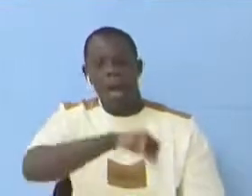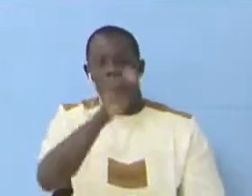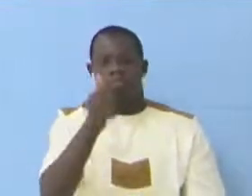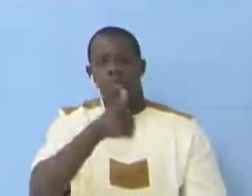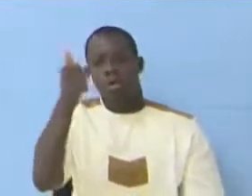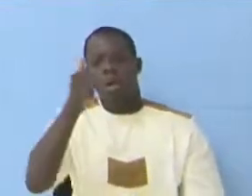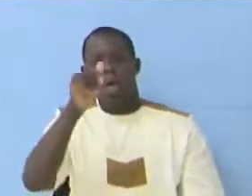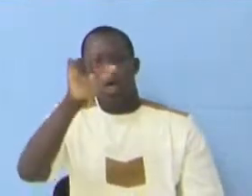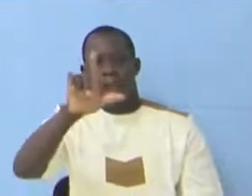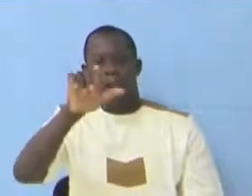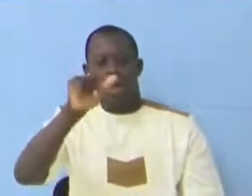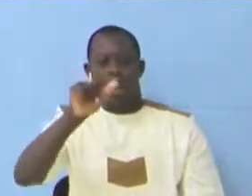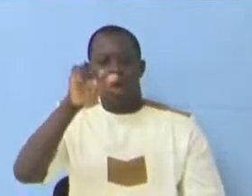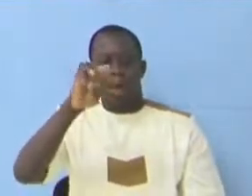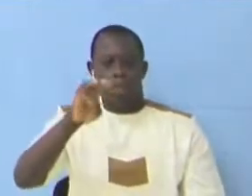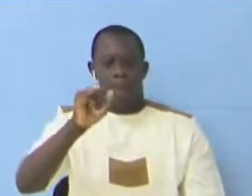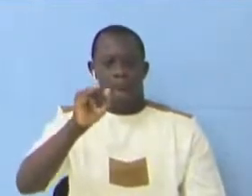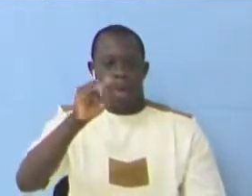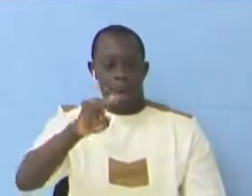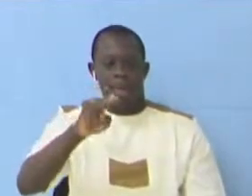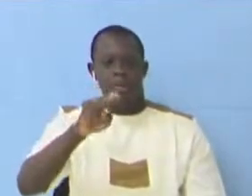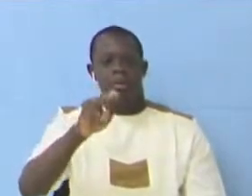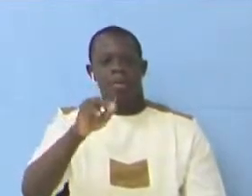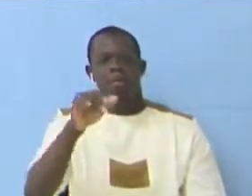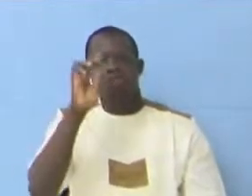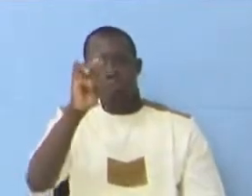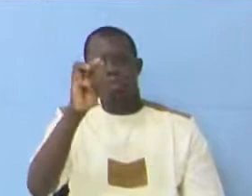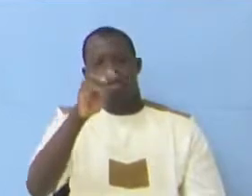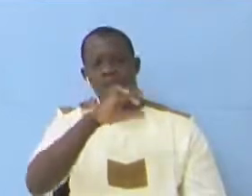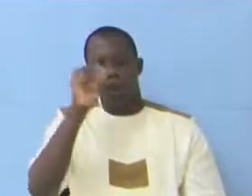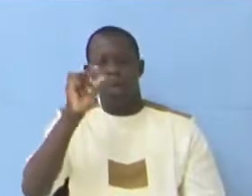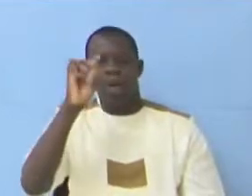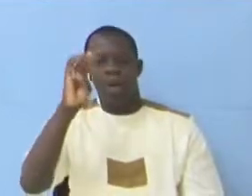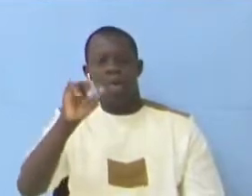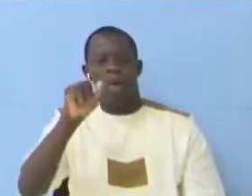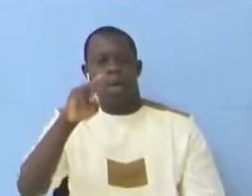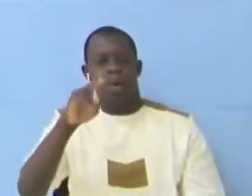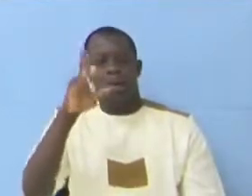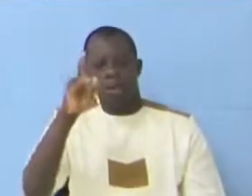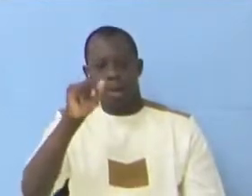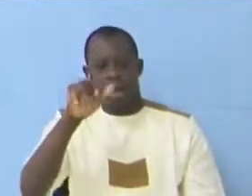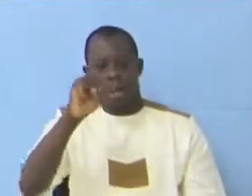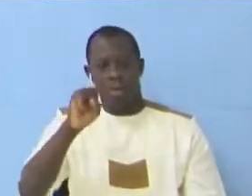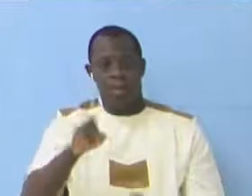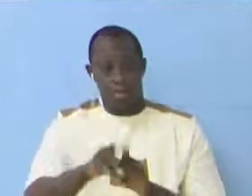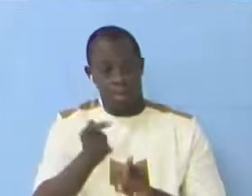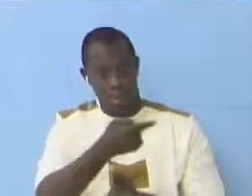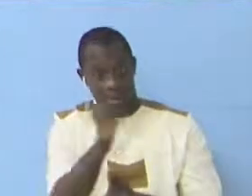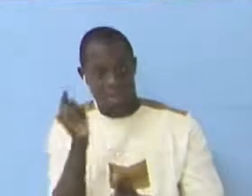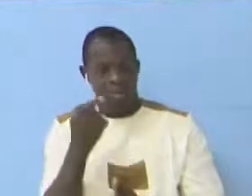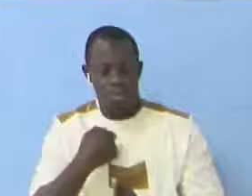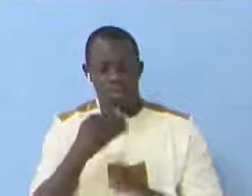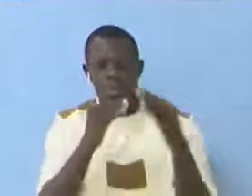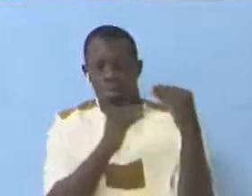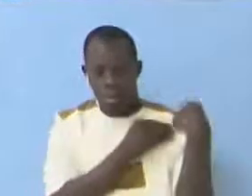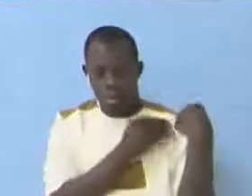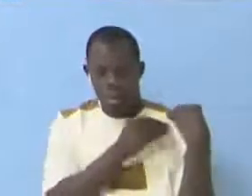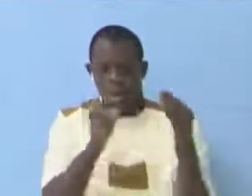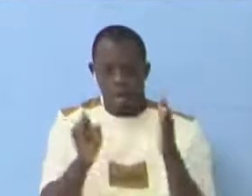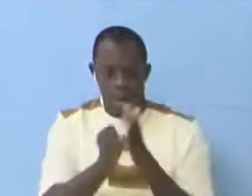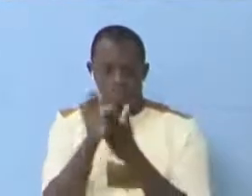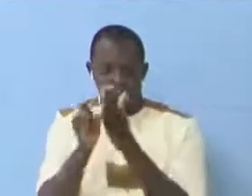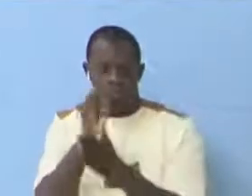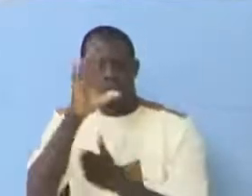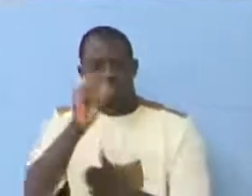was Mandas. Those were the investigating ñeneen ñi ku ñu officers. xam Mandas ñoo ñooy ñi nga xam ne ñoo daan gestu. And there may be